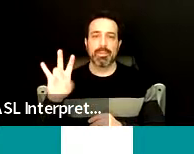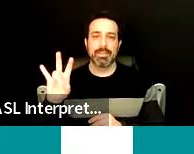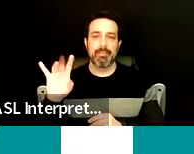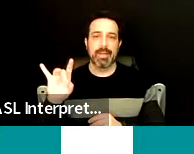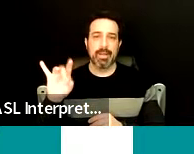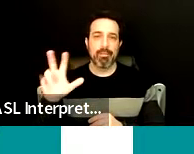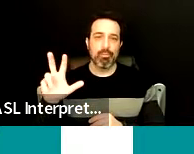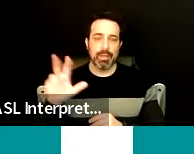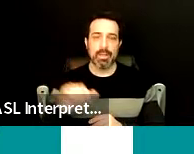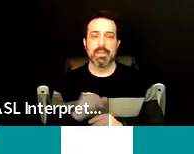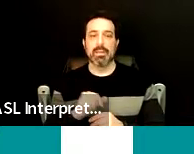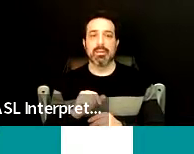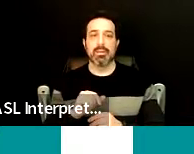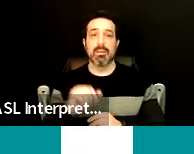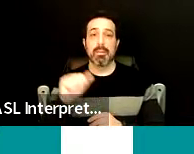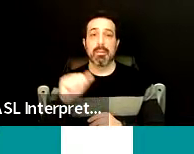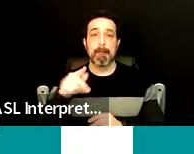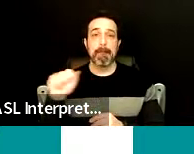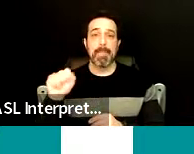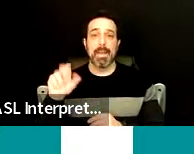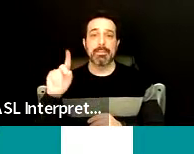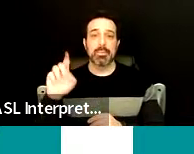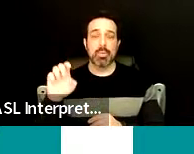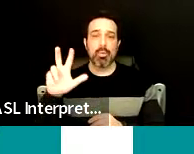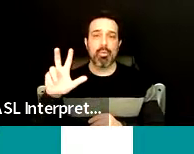823-5803-3783. Passcode